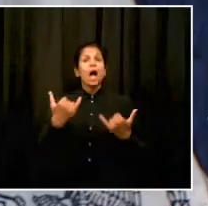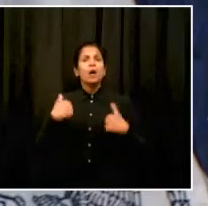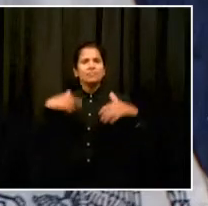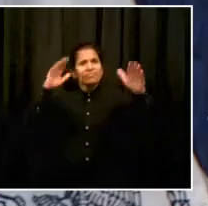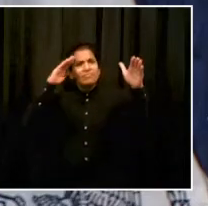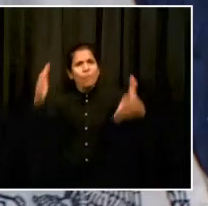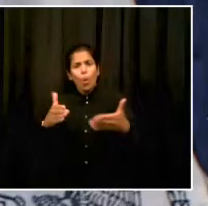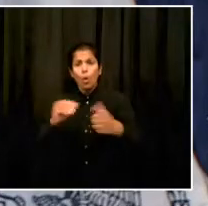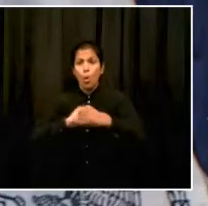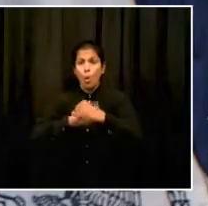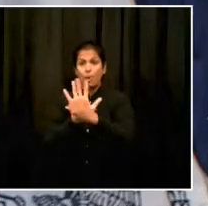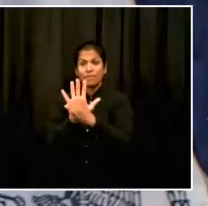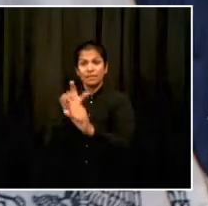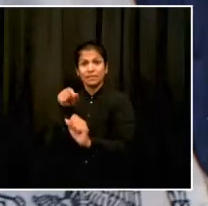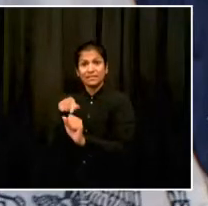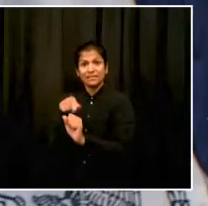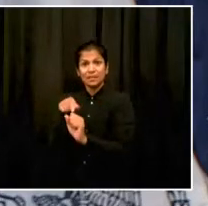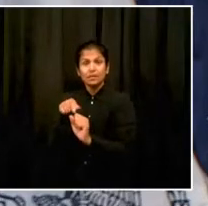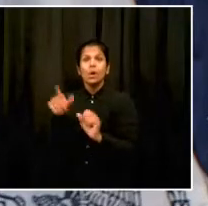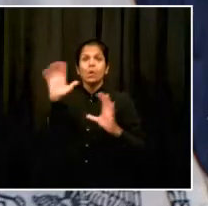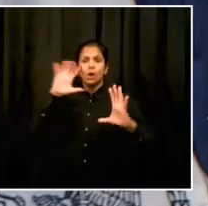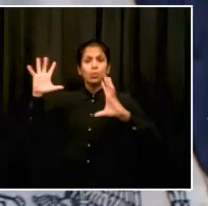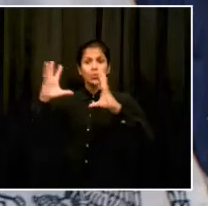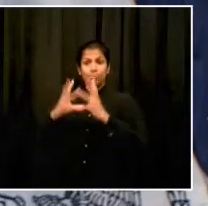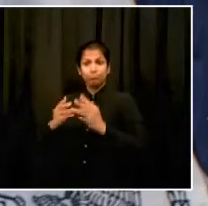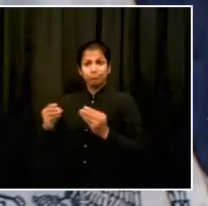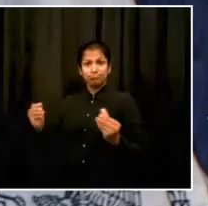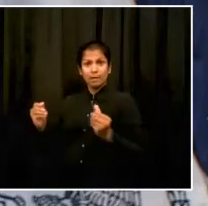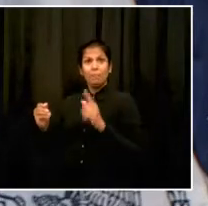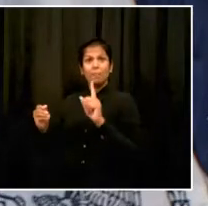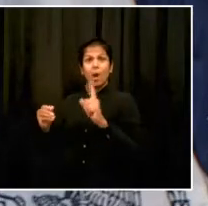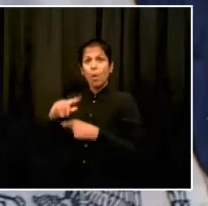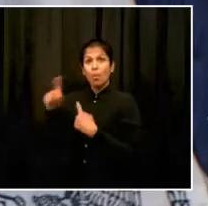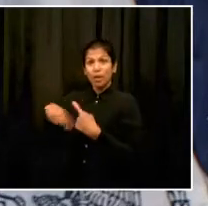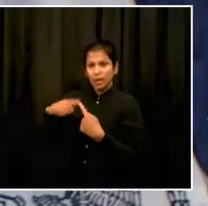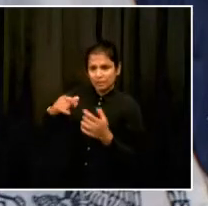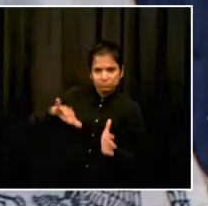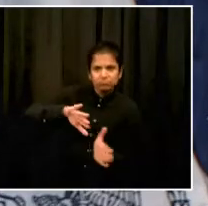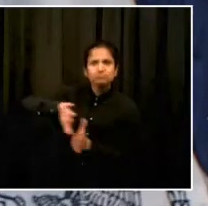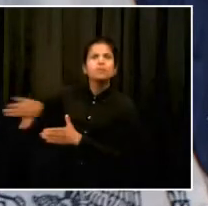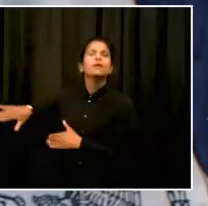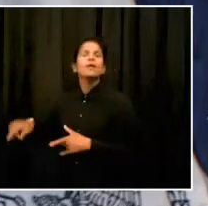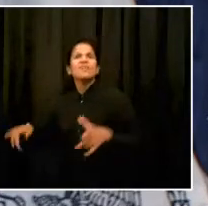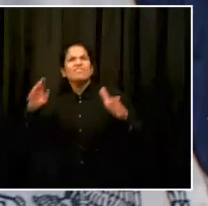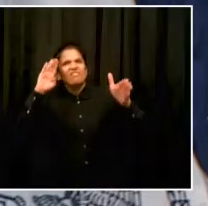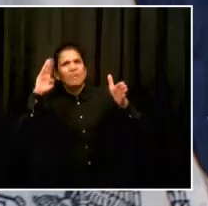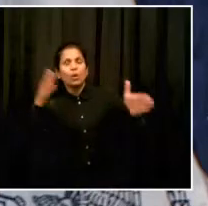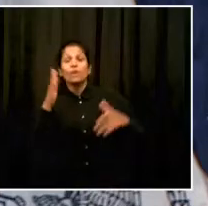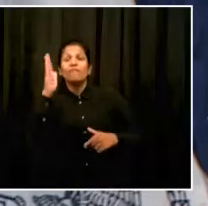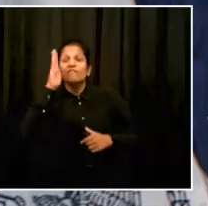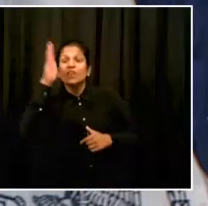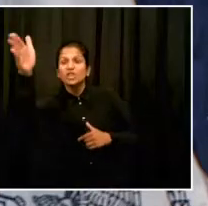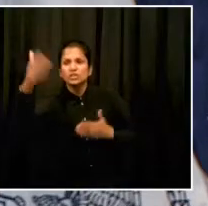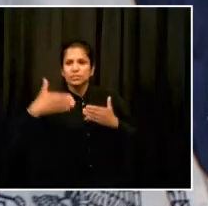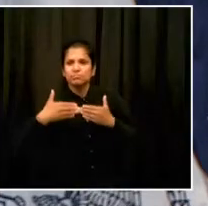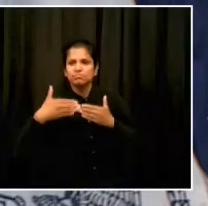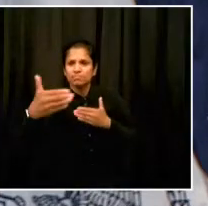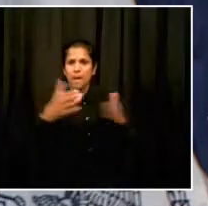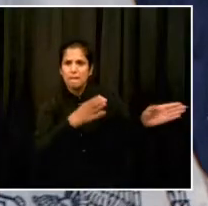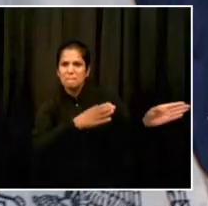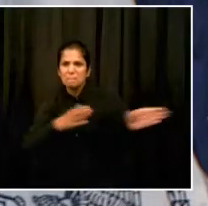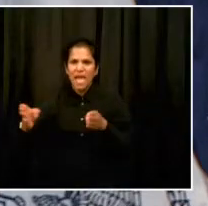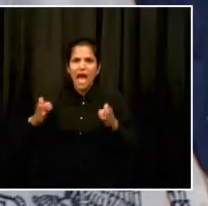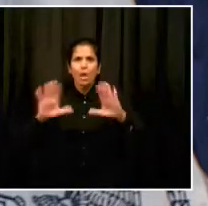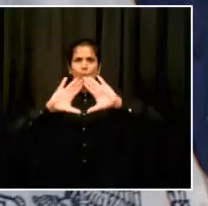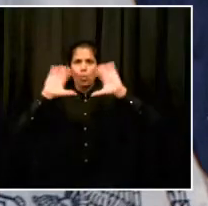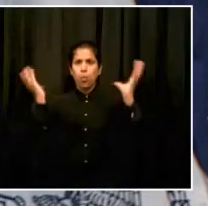global warming. But this city is clear about what we need to do, and I'm confident about our city and our people we take the threat seriously. We're going to do